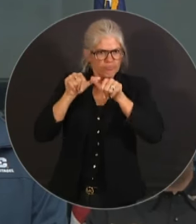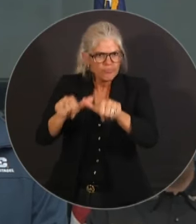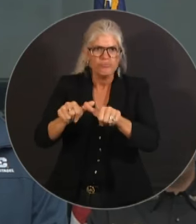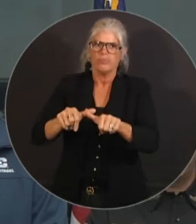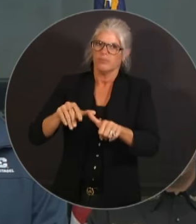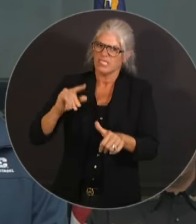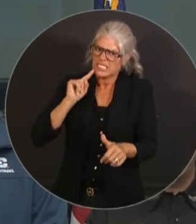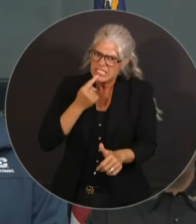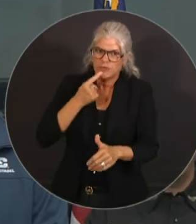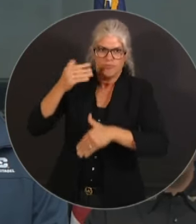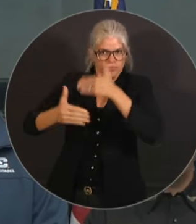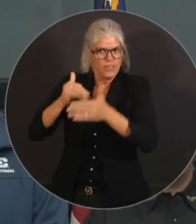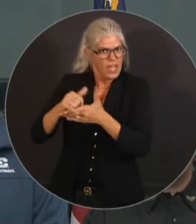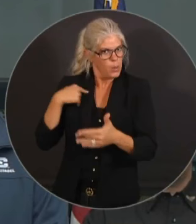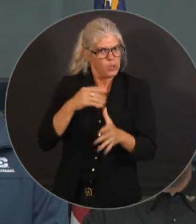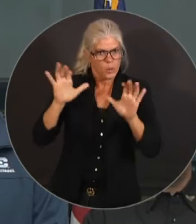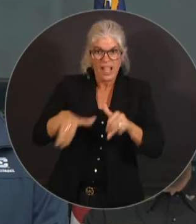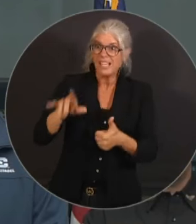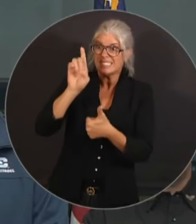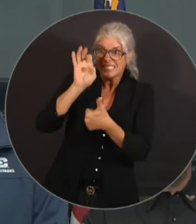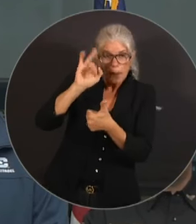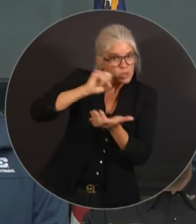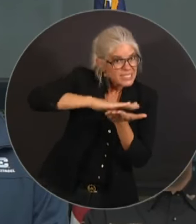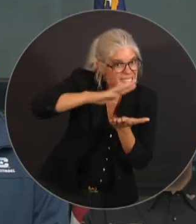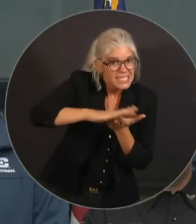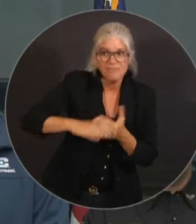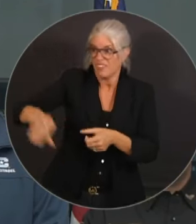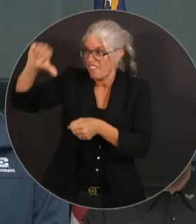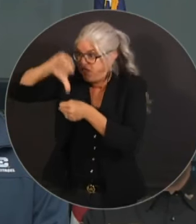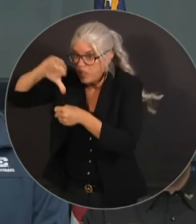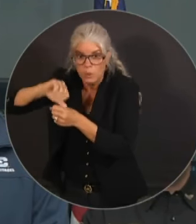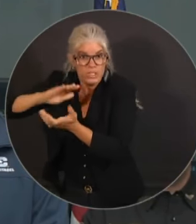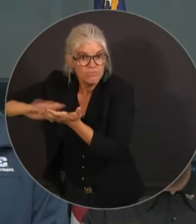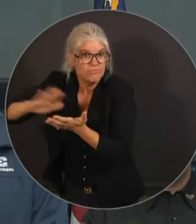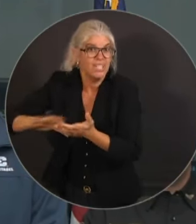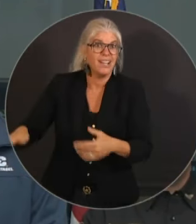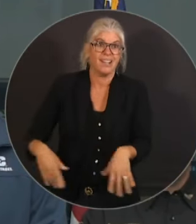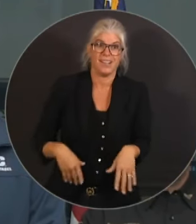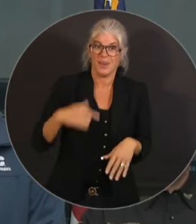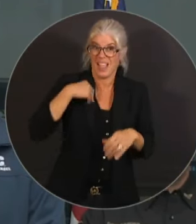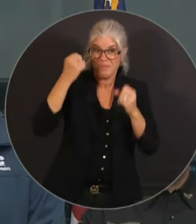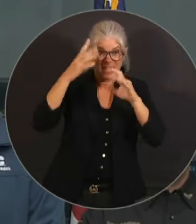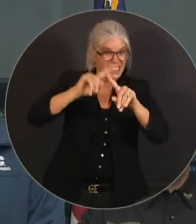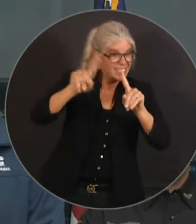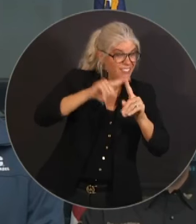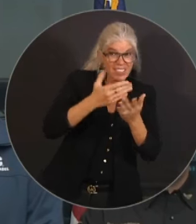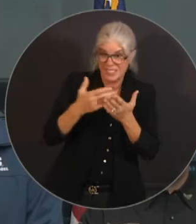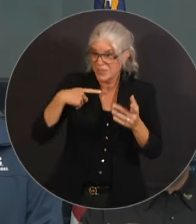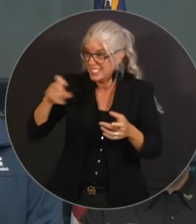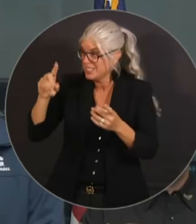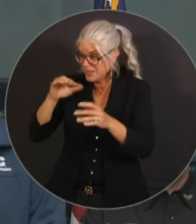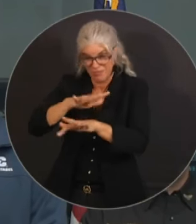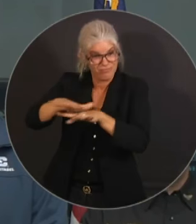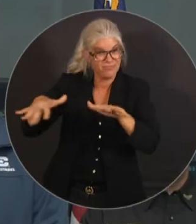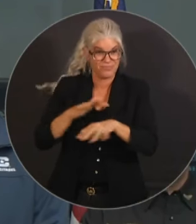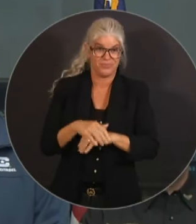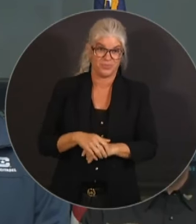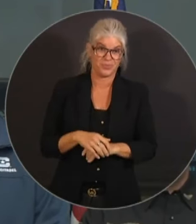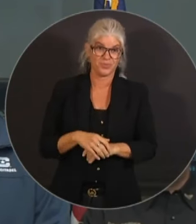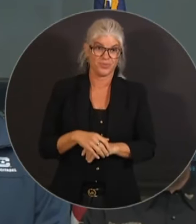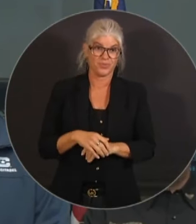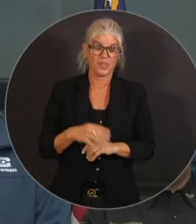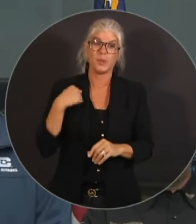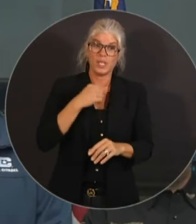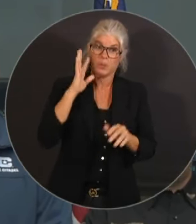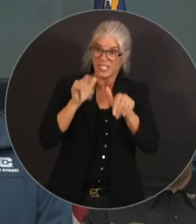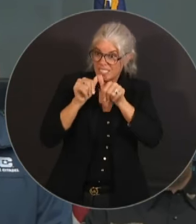we've been doing, whether it's debris, fuel. We have all the stuff staged that we would normally do and then some, and we're going to continue to